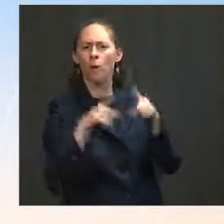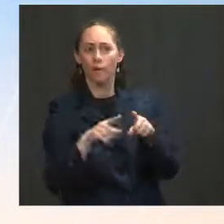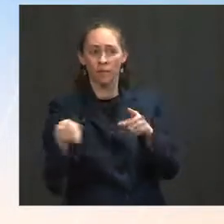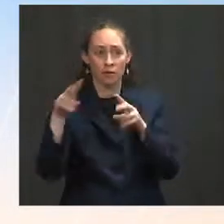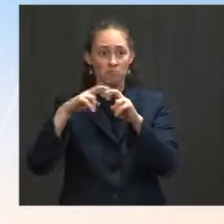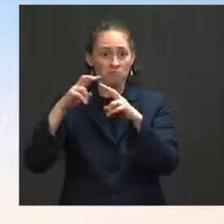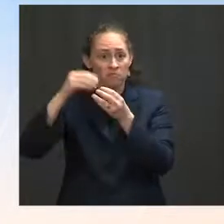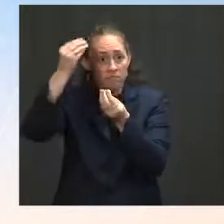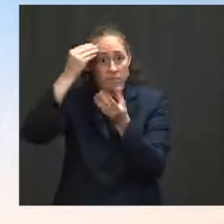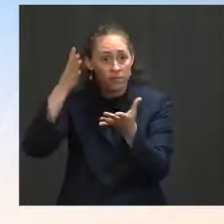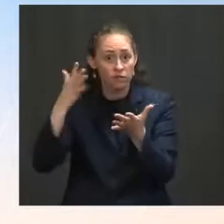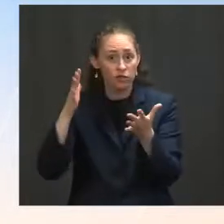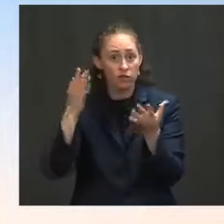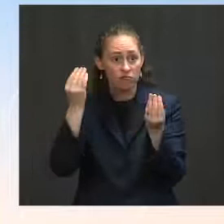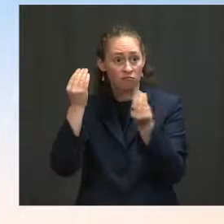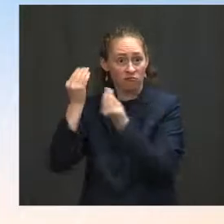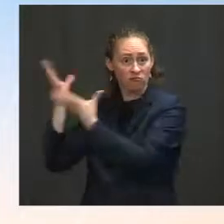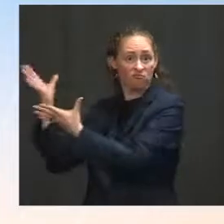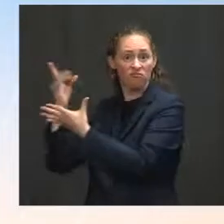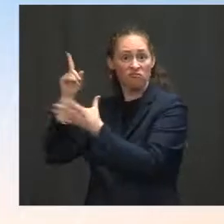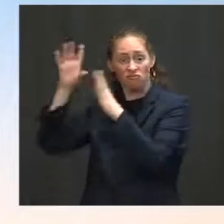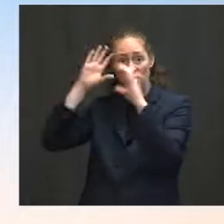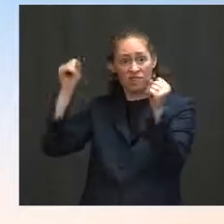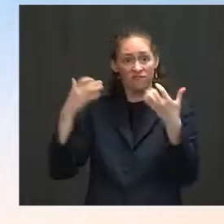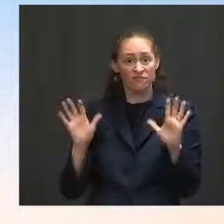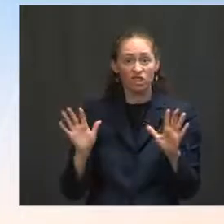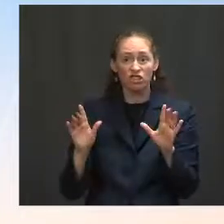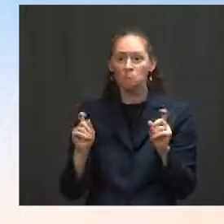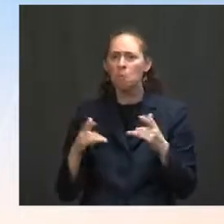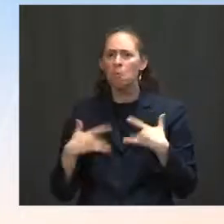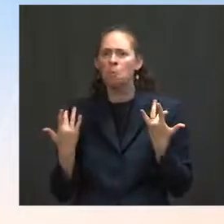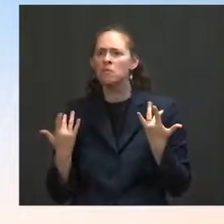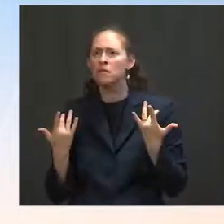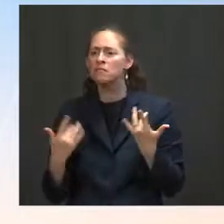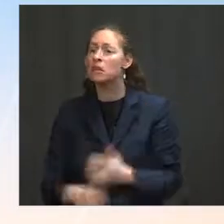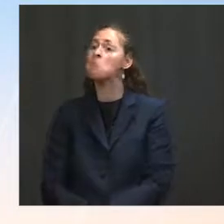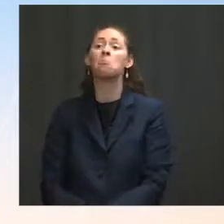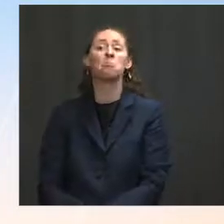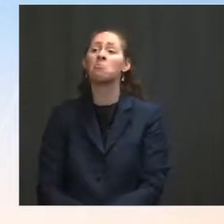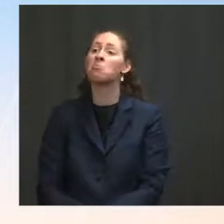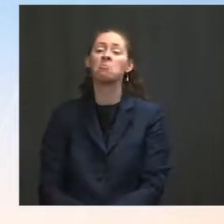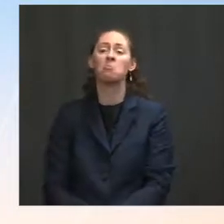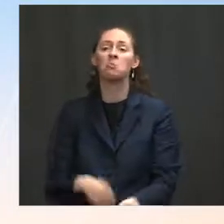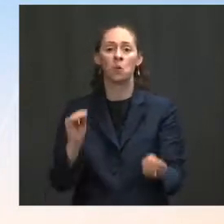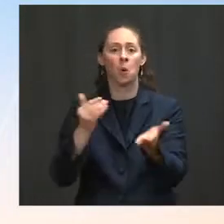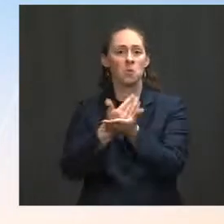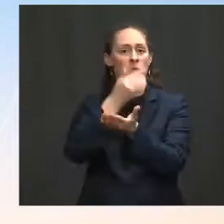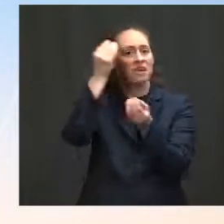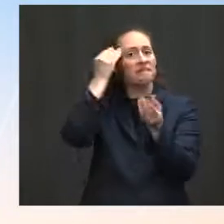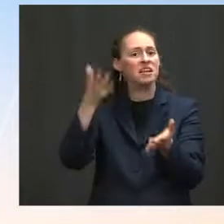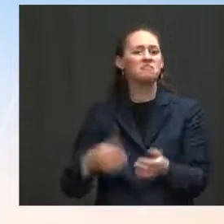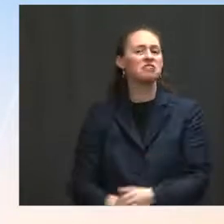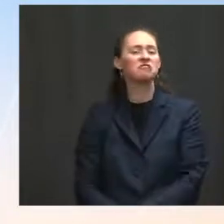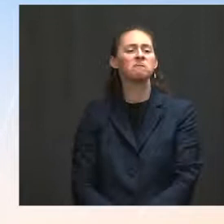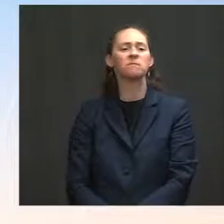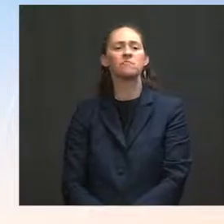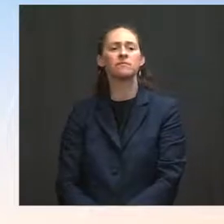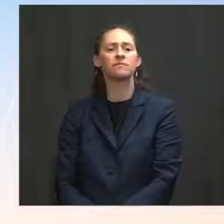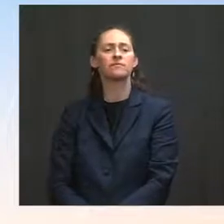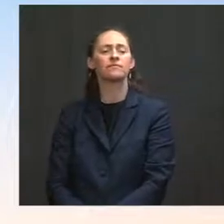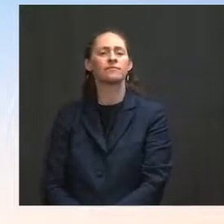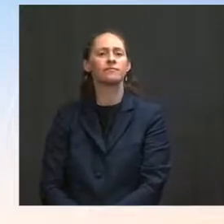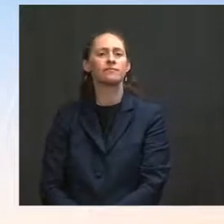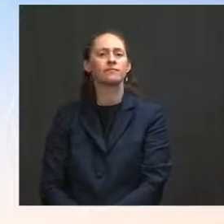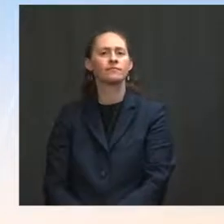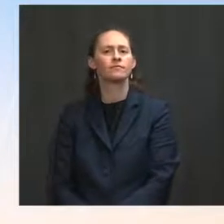received any update on that probe? I don't have any updates to provide to all of you, but go ahead. Thank you. And then, second question,